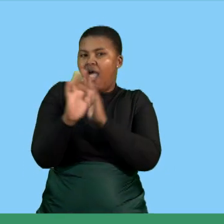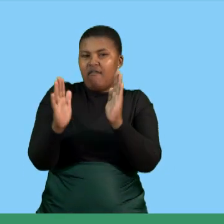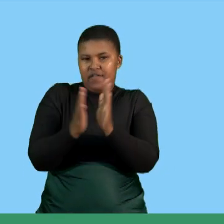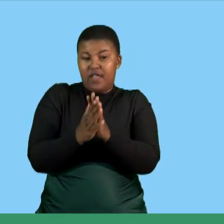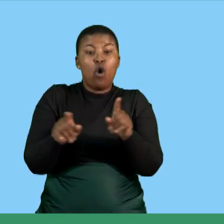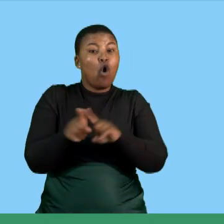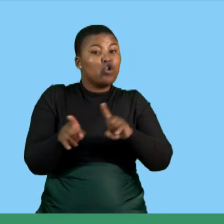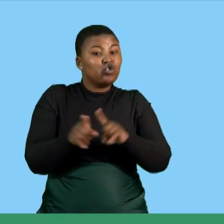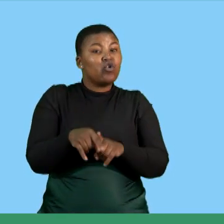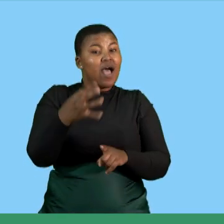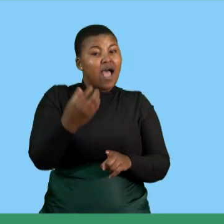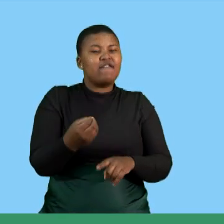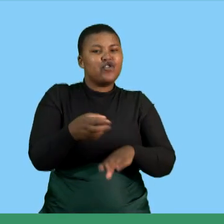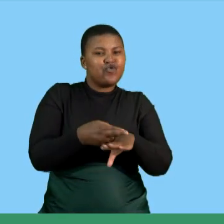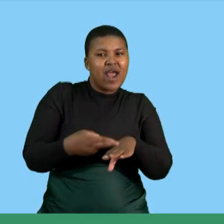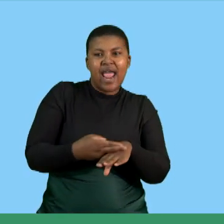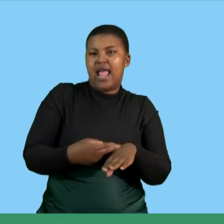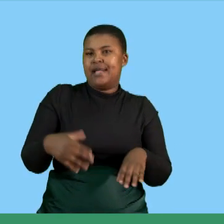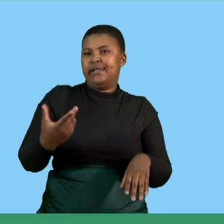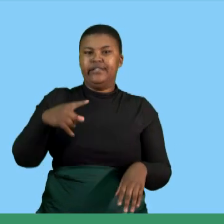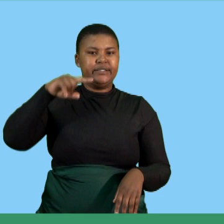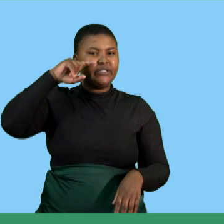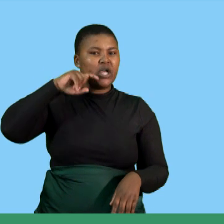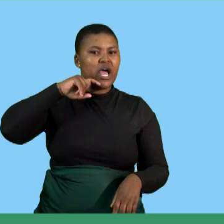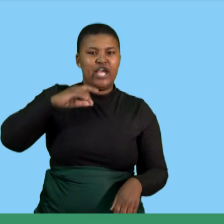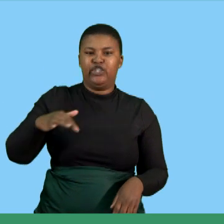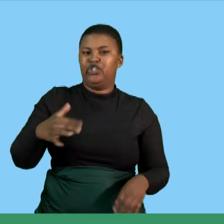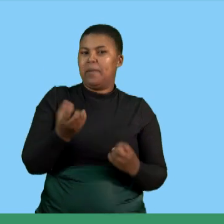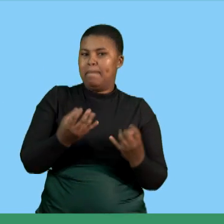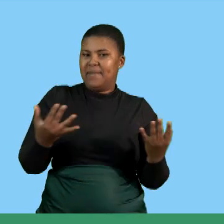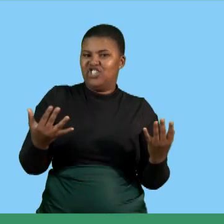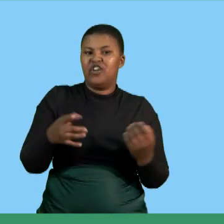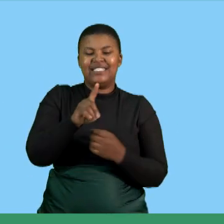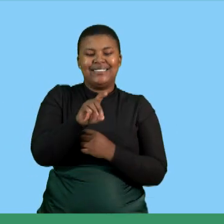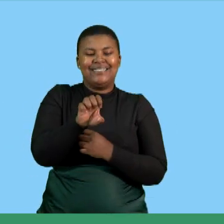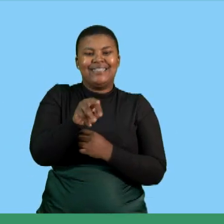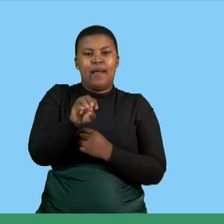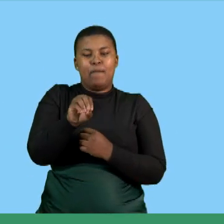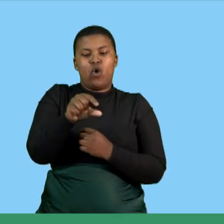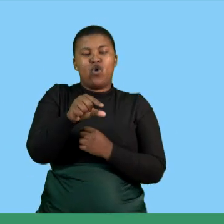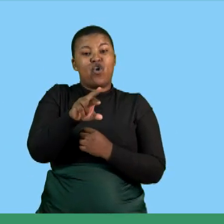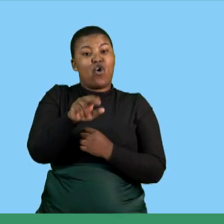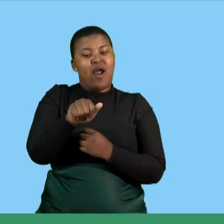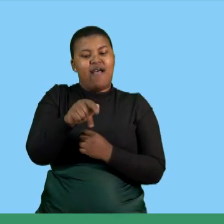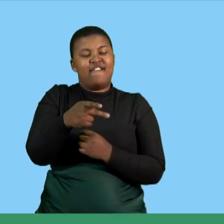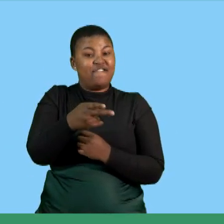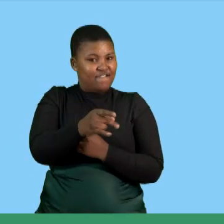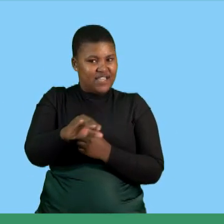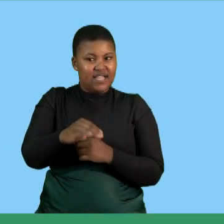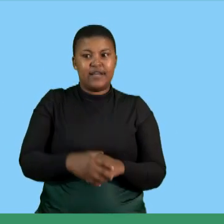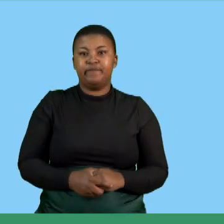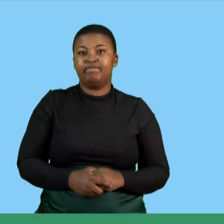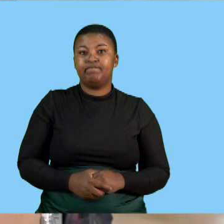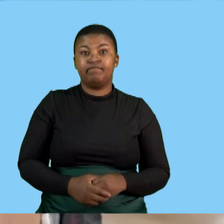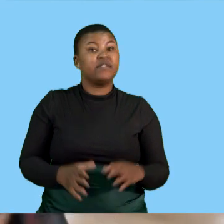customs, and the demographic environment, which will be the socioeconomic characteristics of a population.